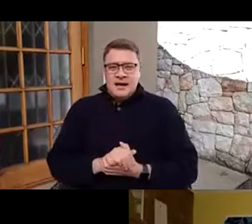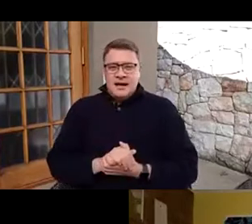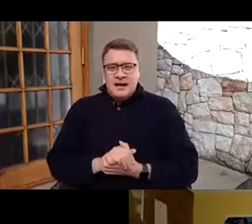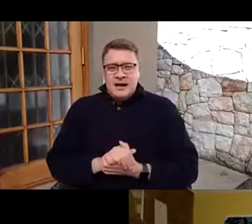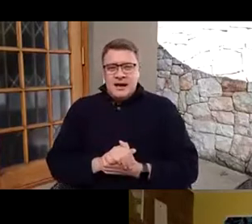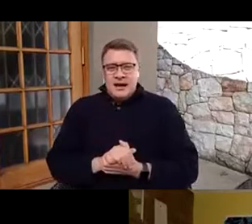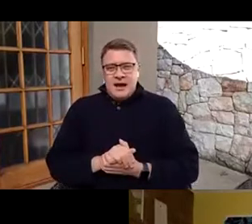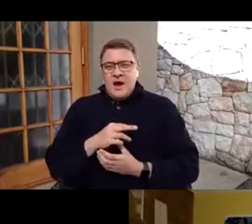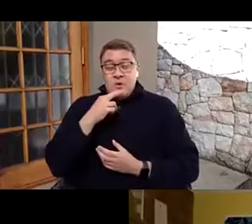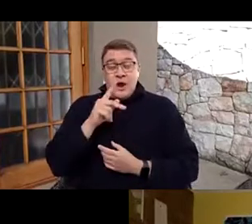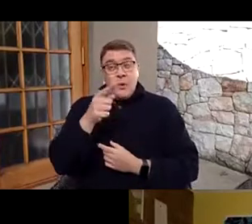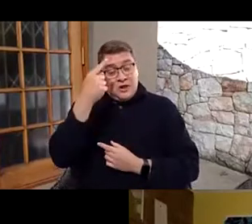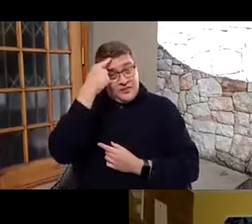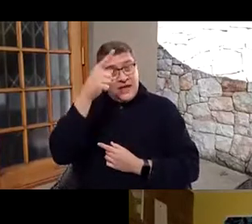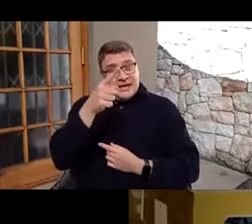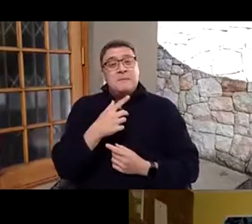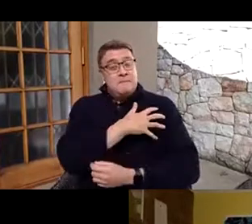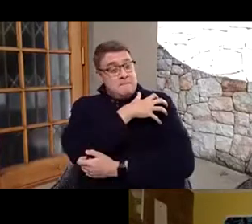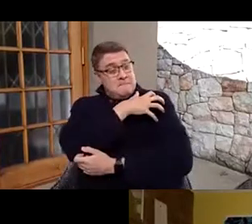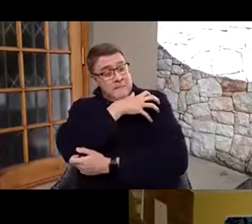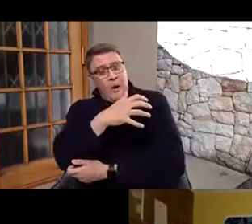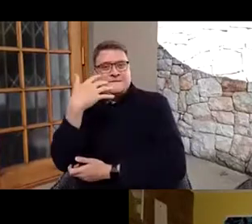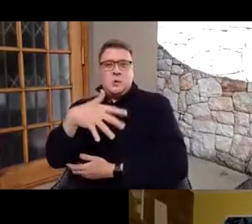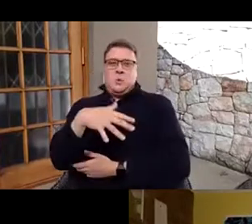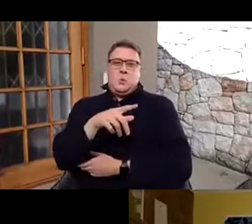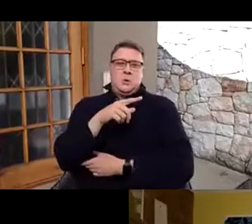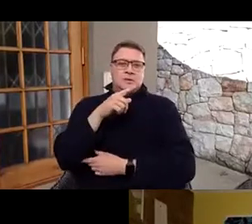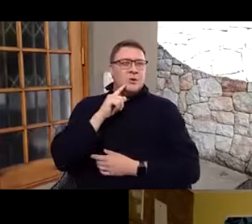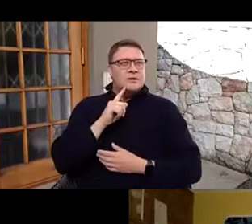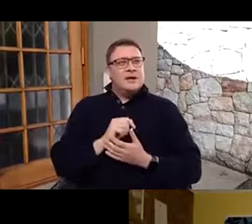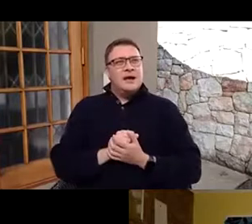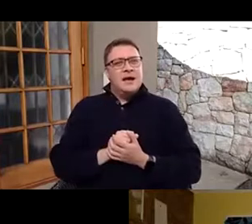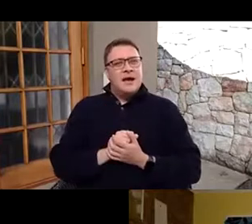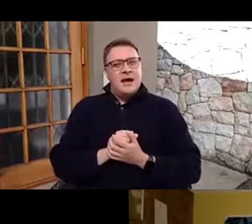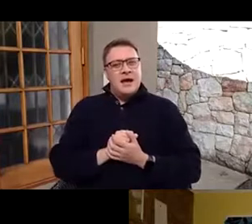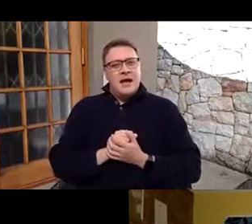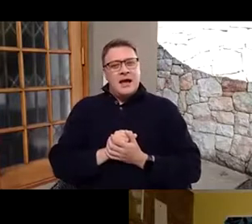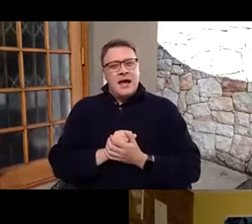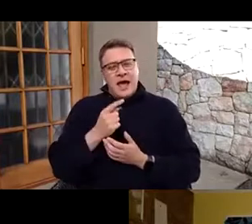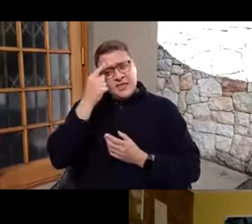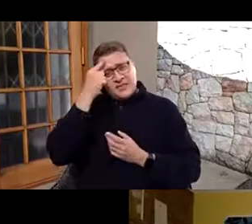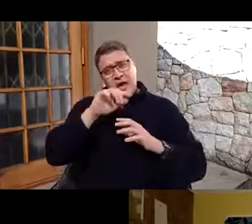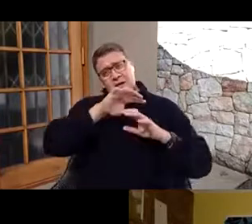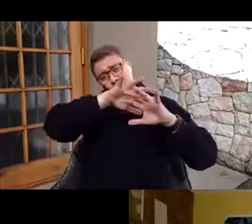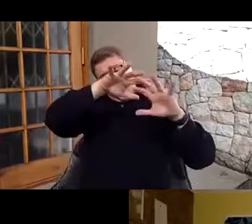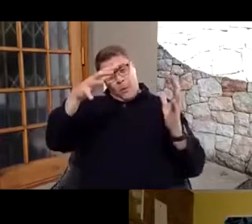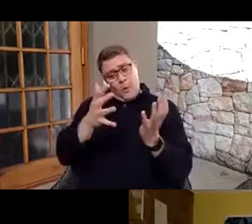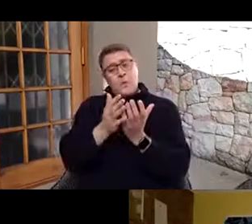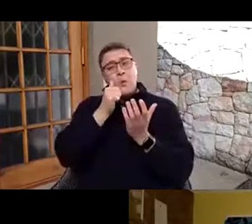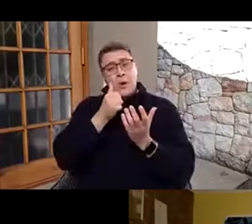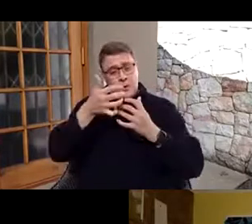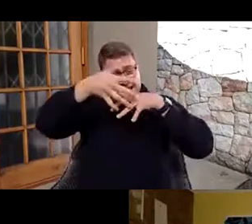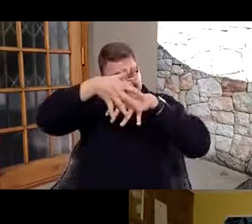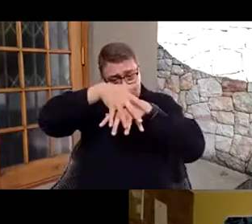think what you're saying is so powerful, and I think as a whole, when we integrate disabled-bodied